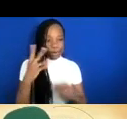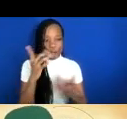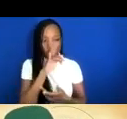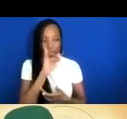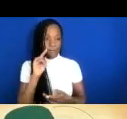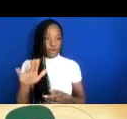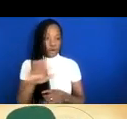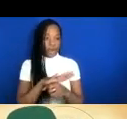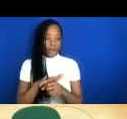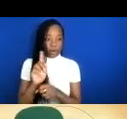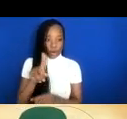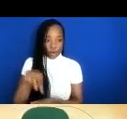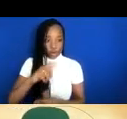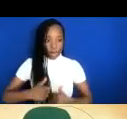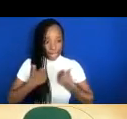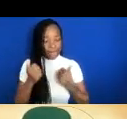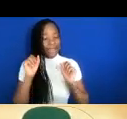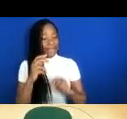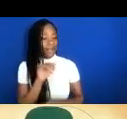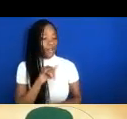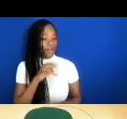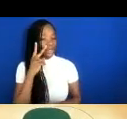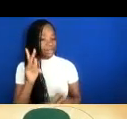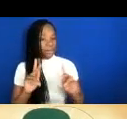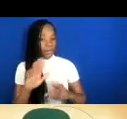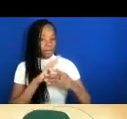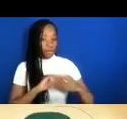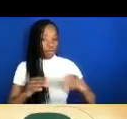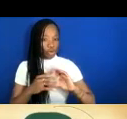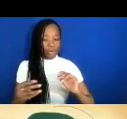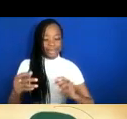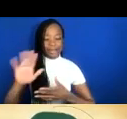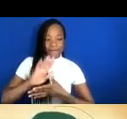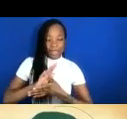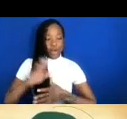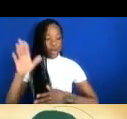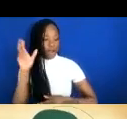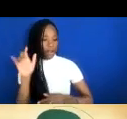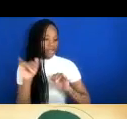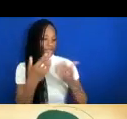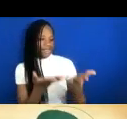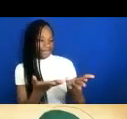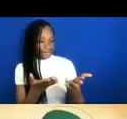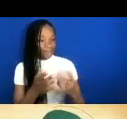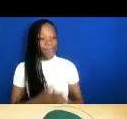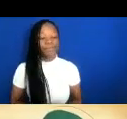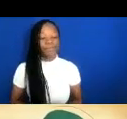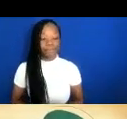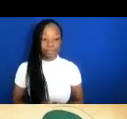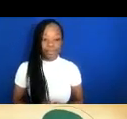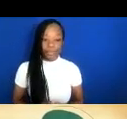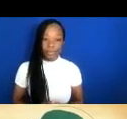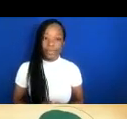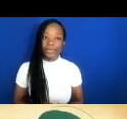but you can also hear people's stories in videos and in audio just like this. One, harnessing our stories